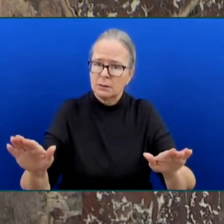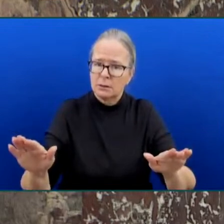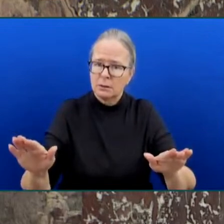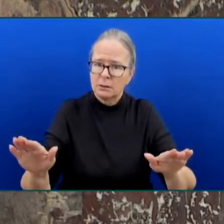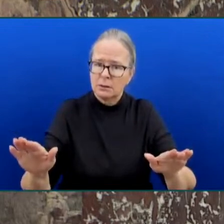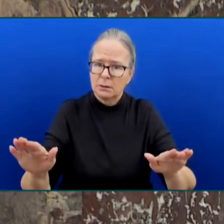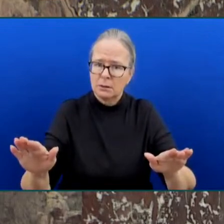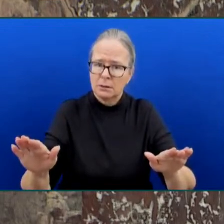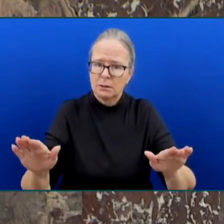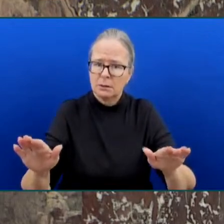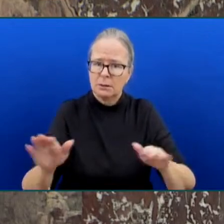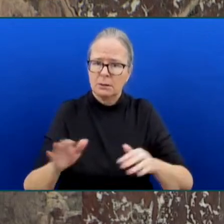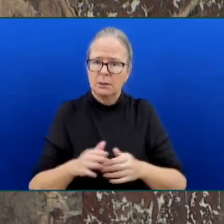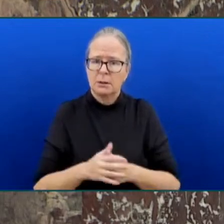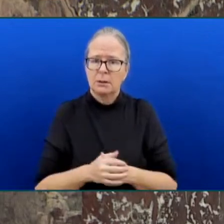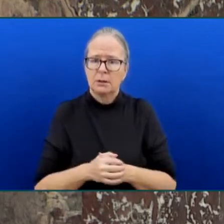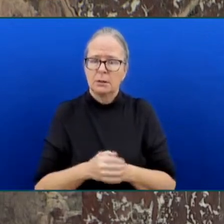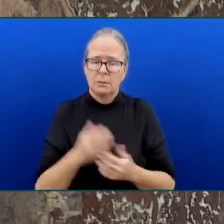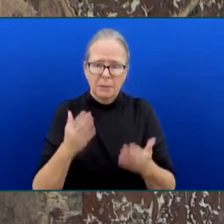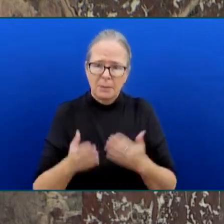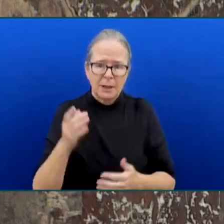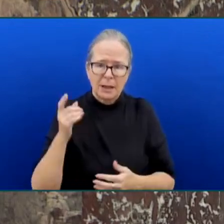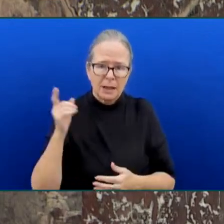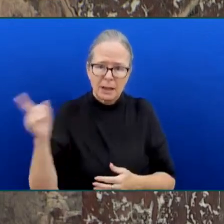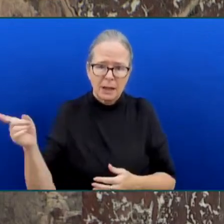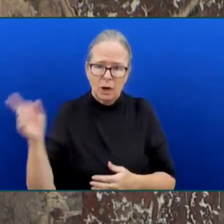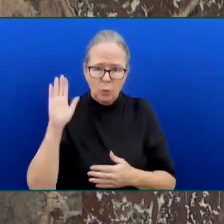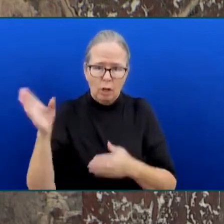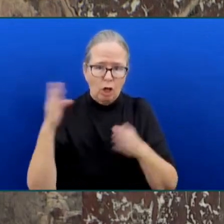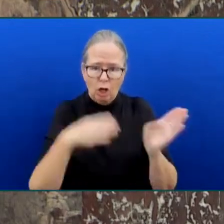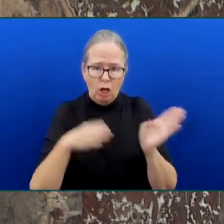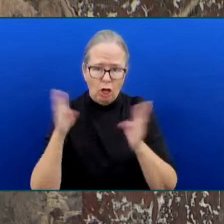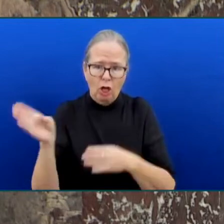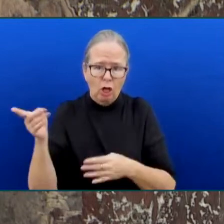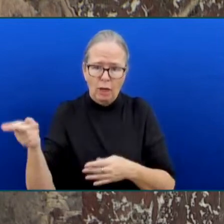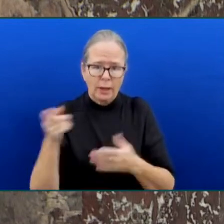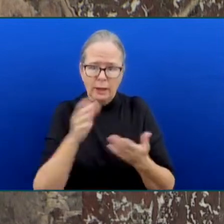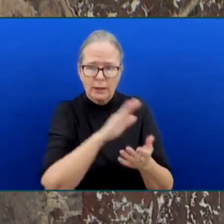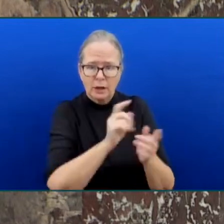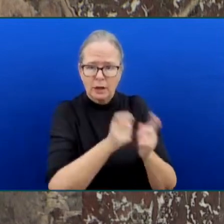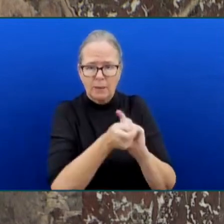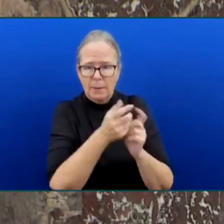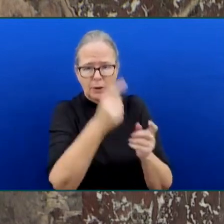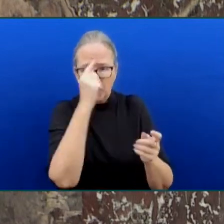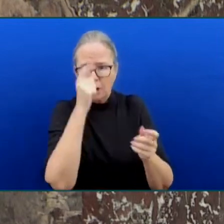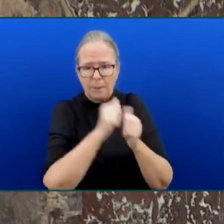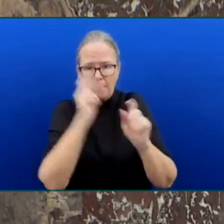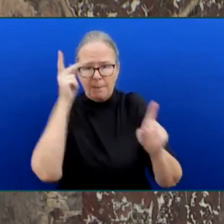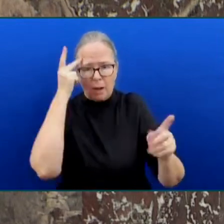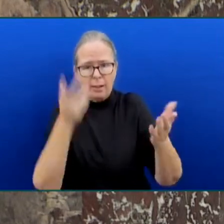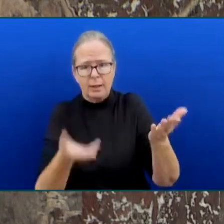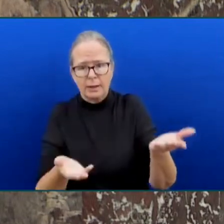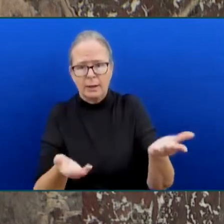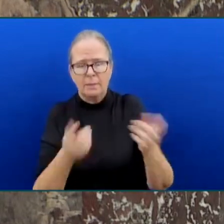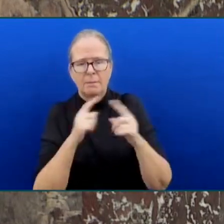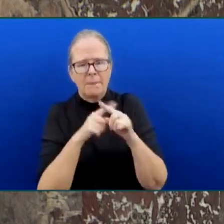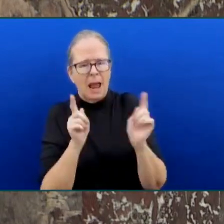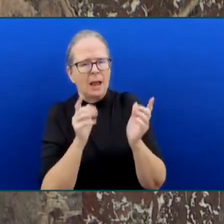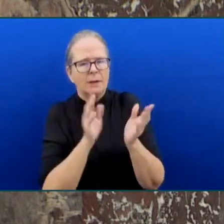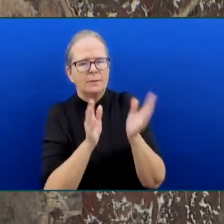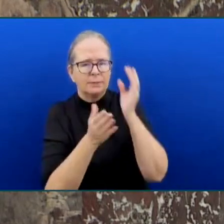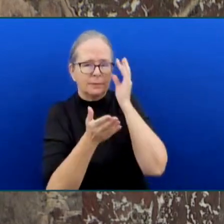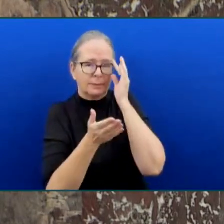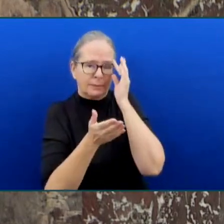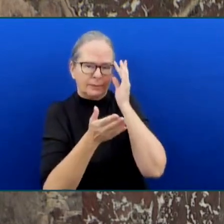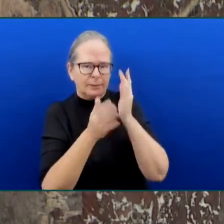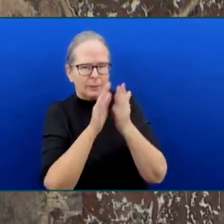maybe he'll reverse himself on that too, Honourable Speaker. But what I can't tell is what this member stands for anymore. He said he